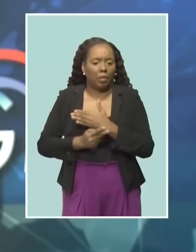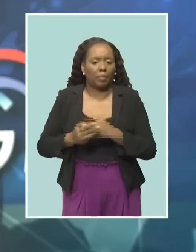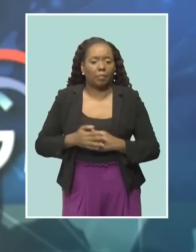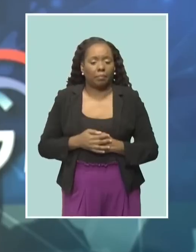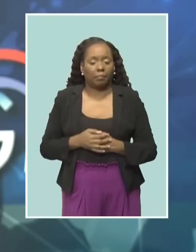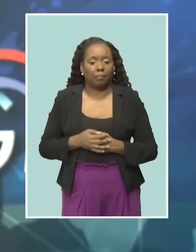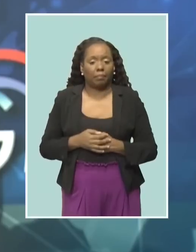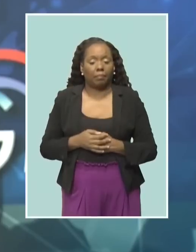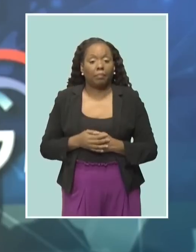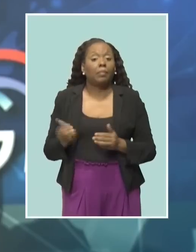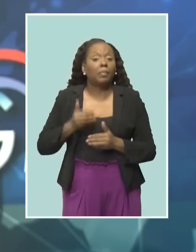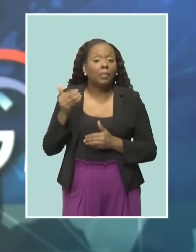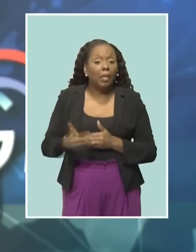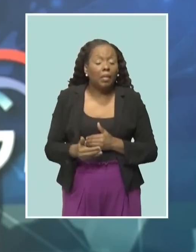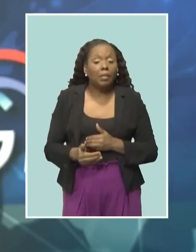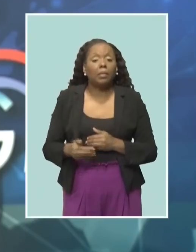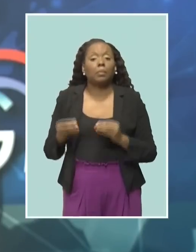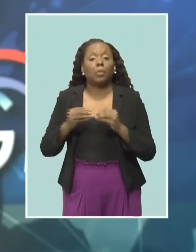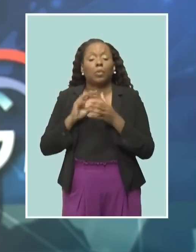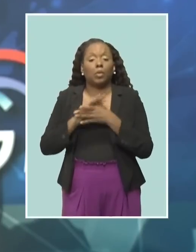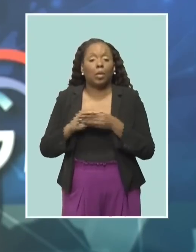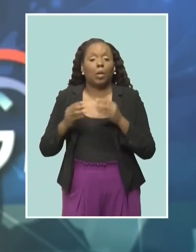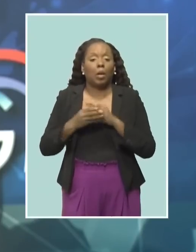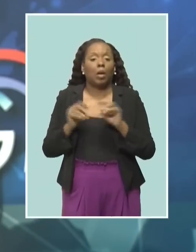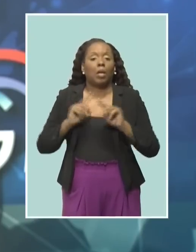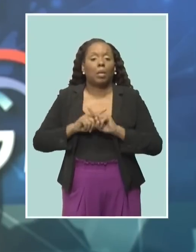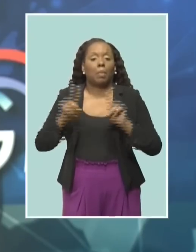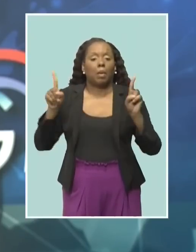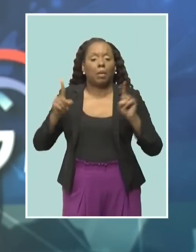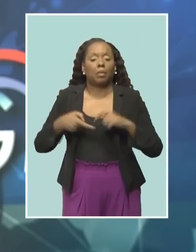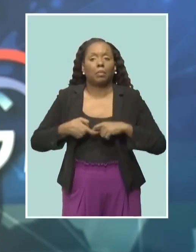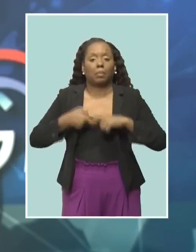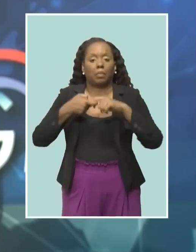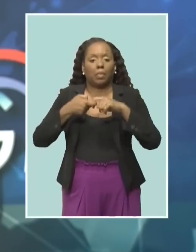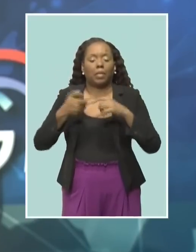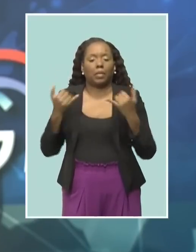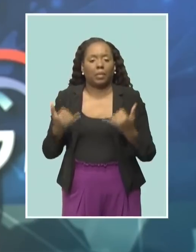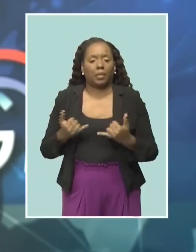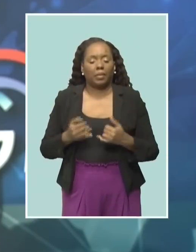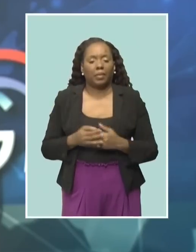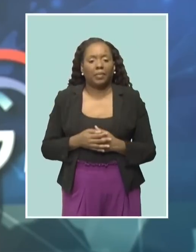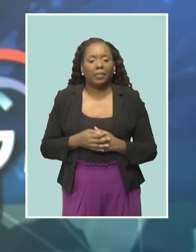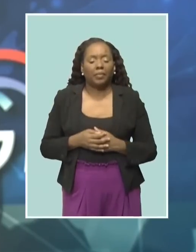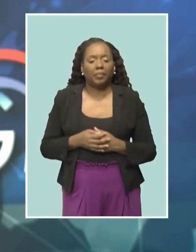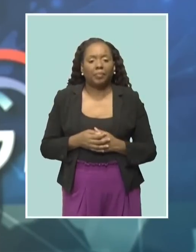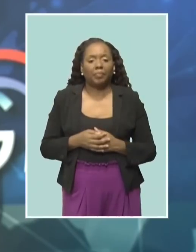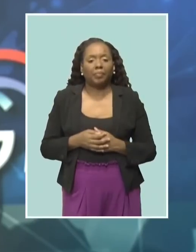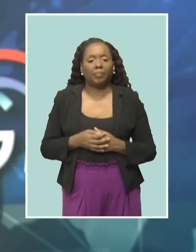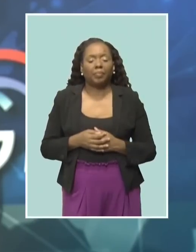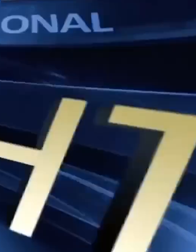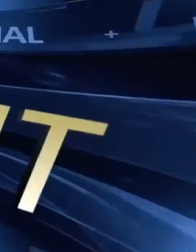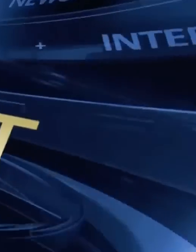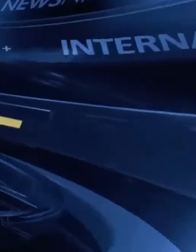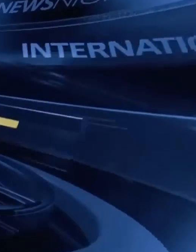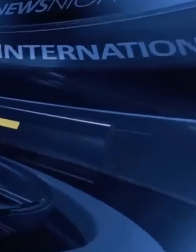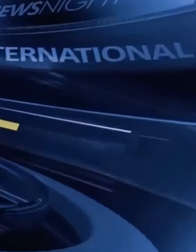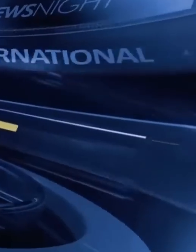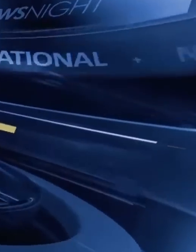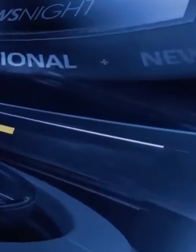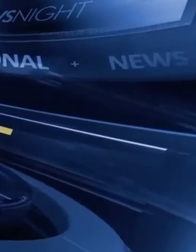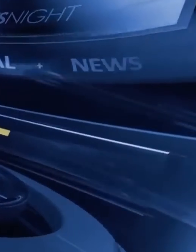up, BARP wants the person who sexually assaulted an elderly woman brought to justice.